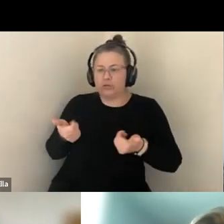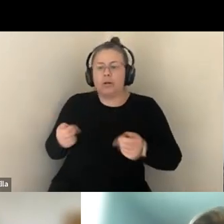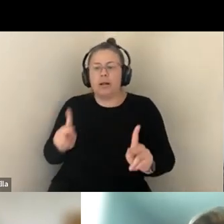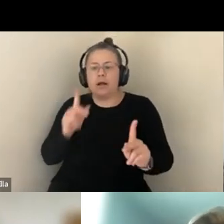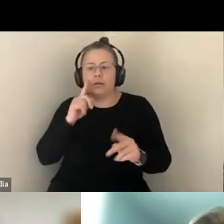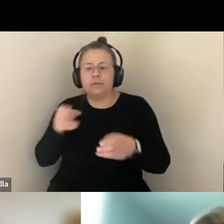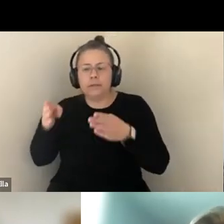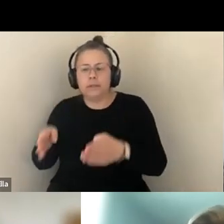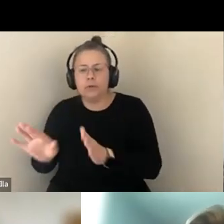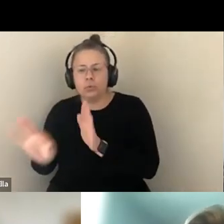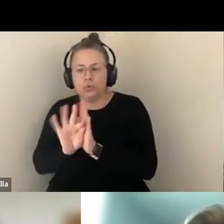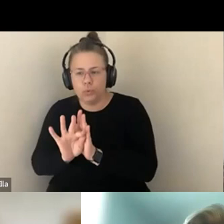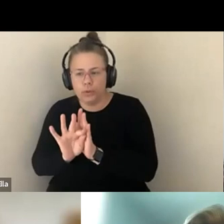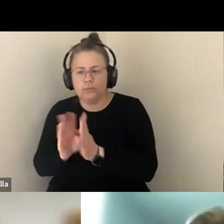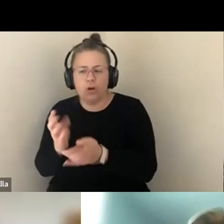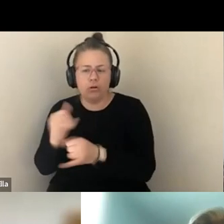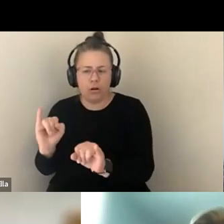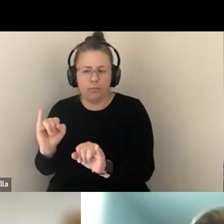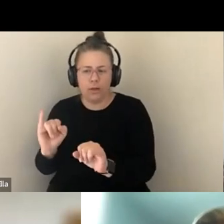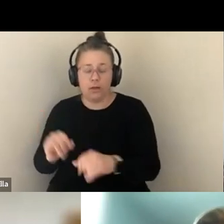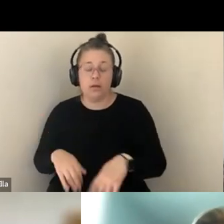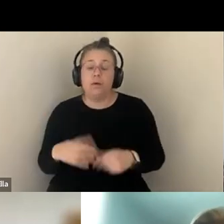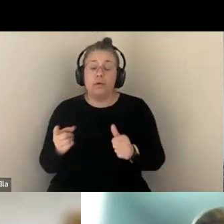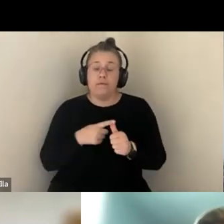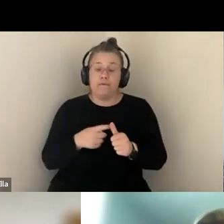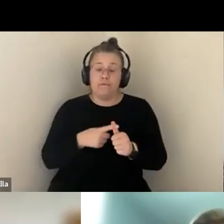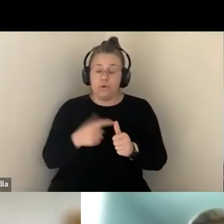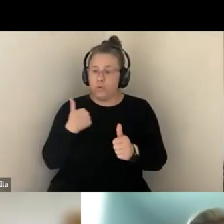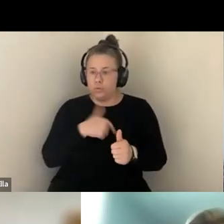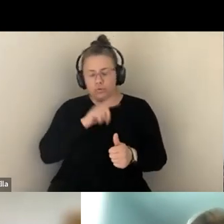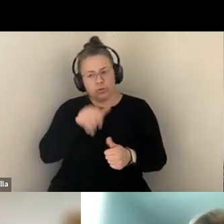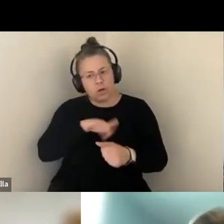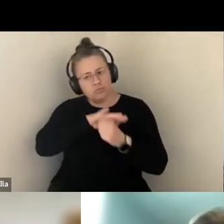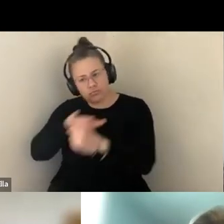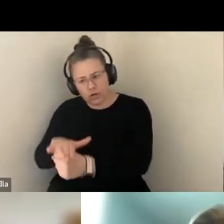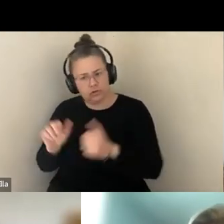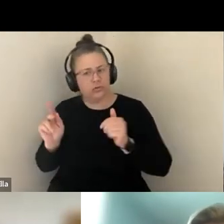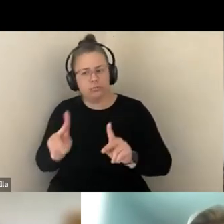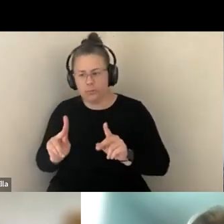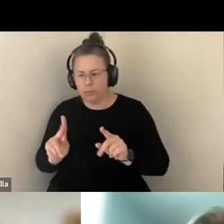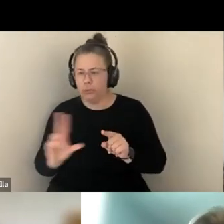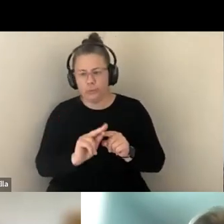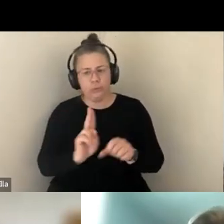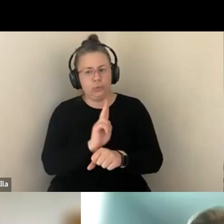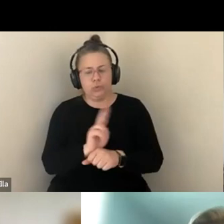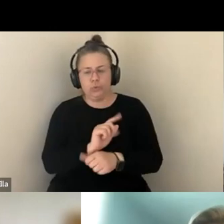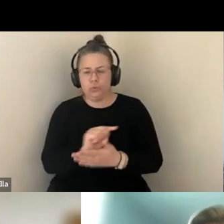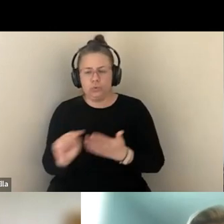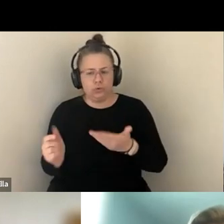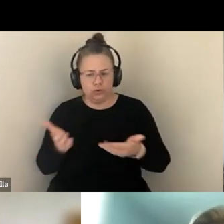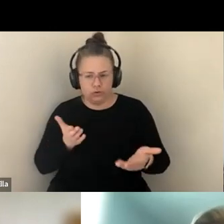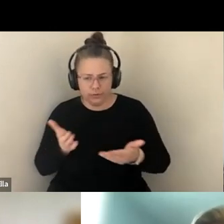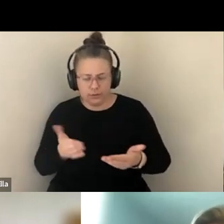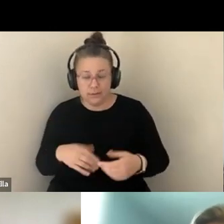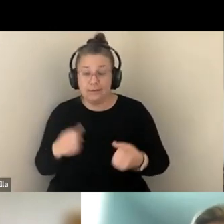pressured to use these services. And yet, if you knew how many people ask me, is